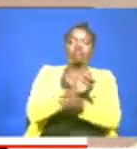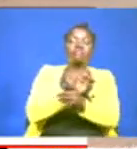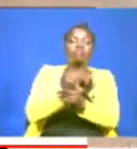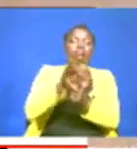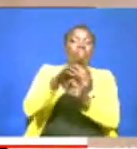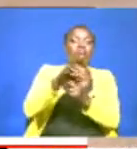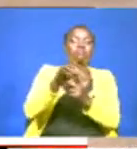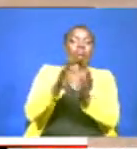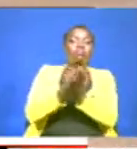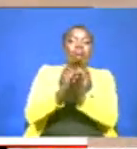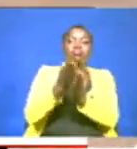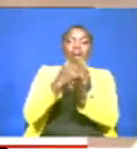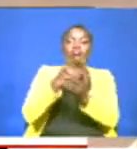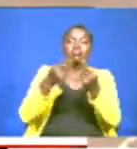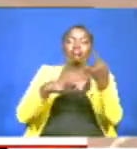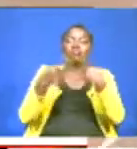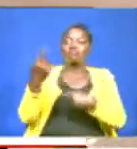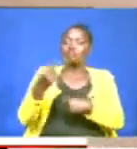for the league title.